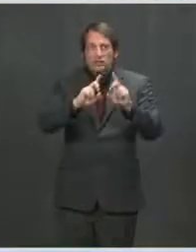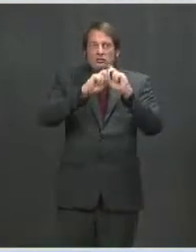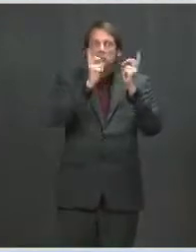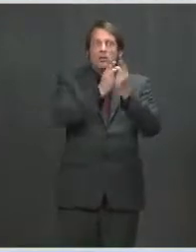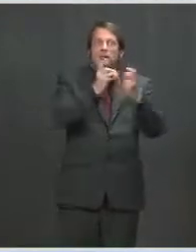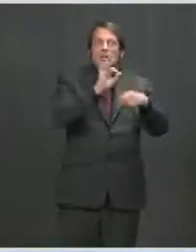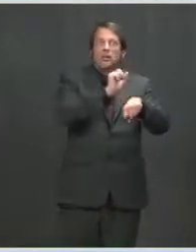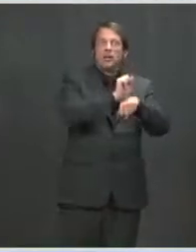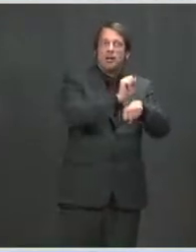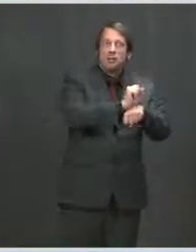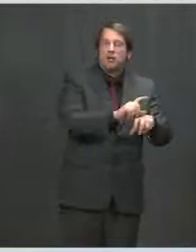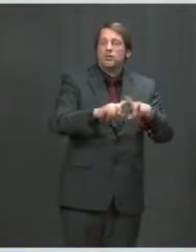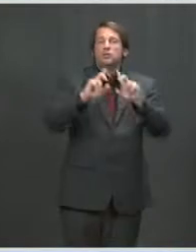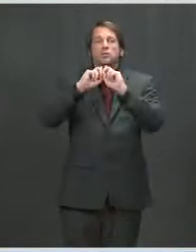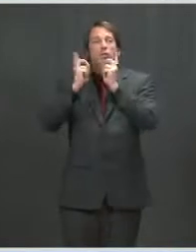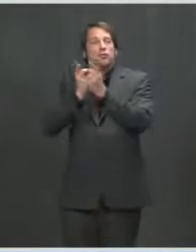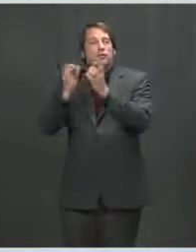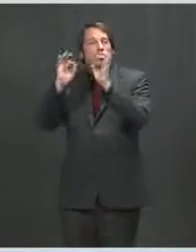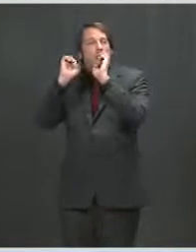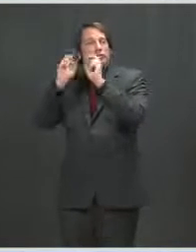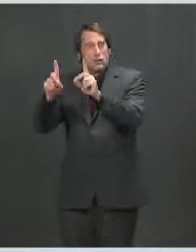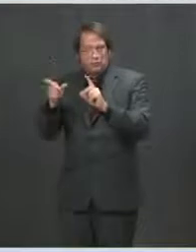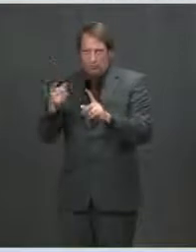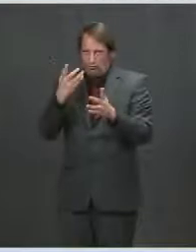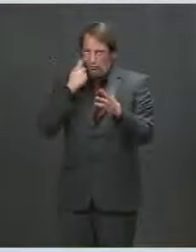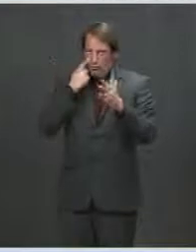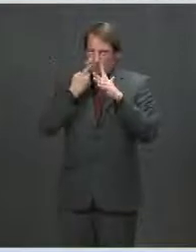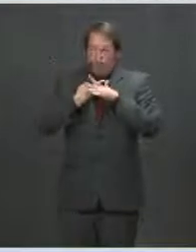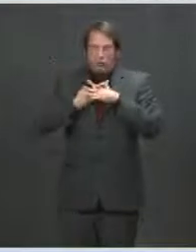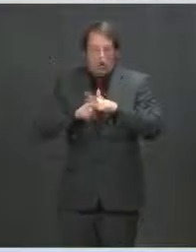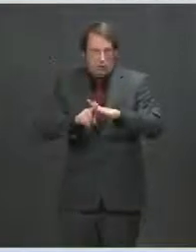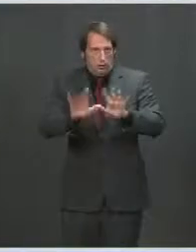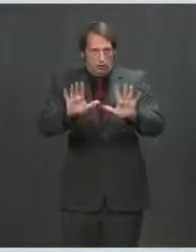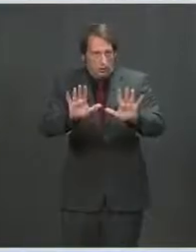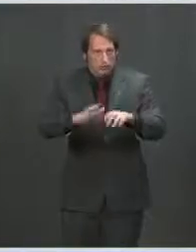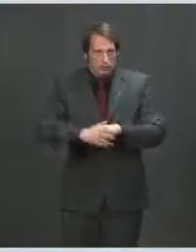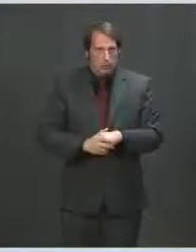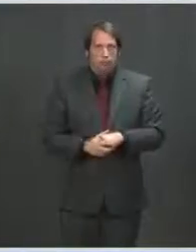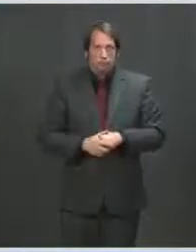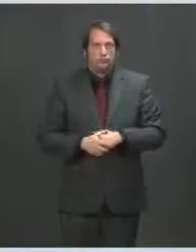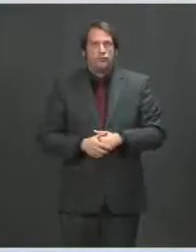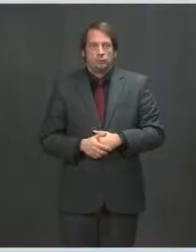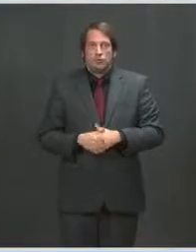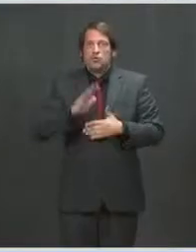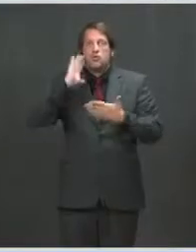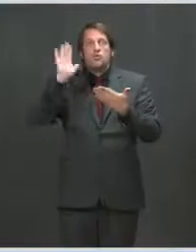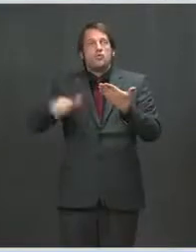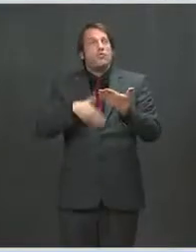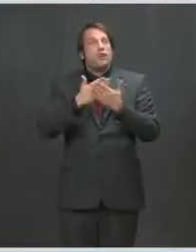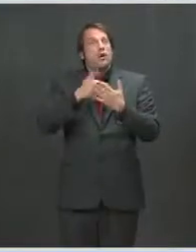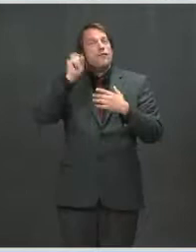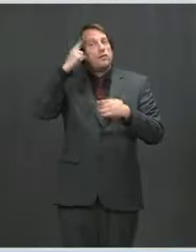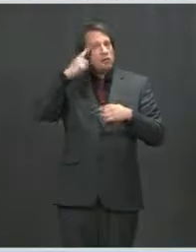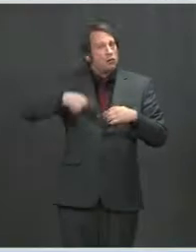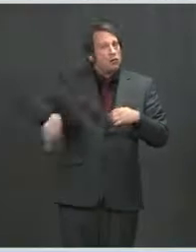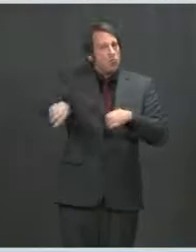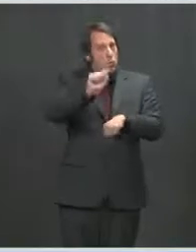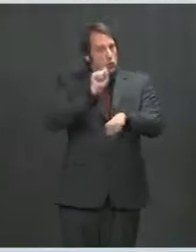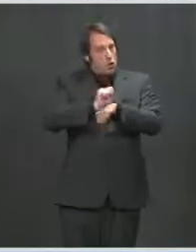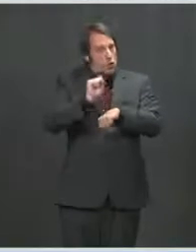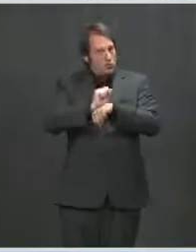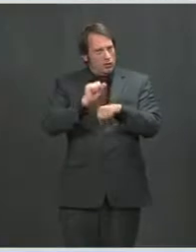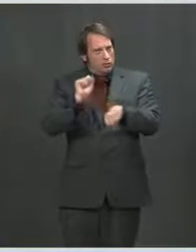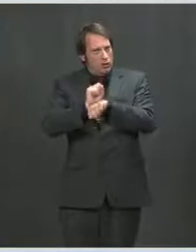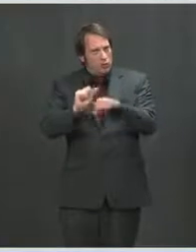just the beginning. Our effort will take all of our government working together, and we expect